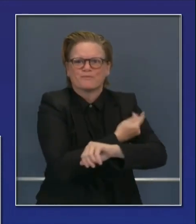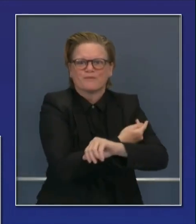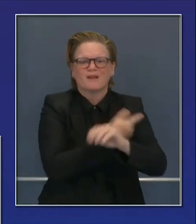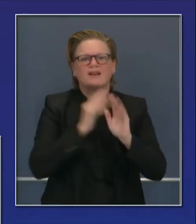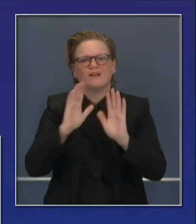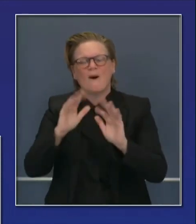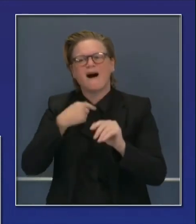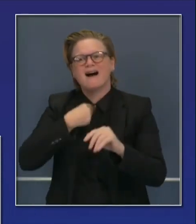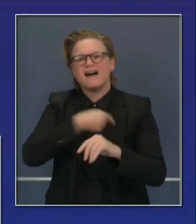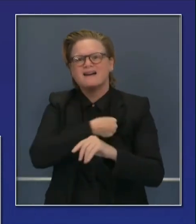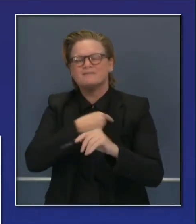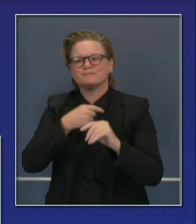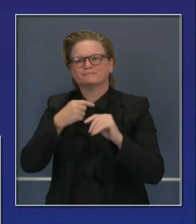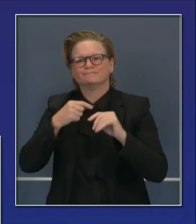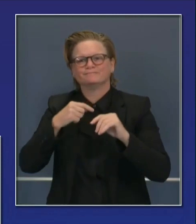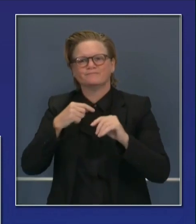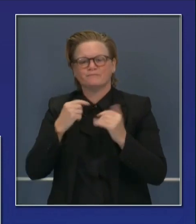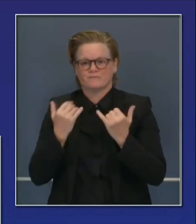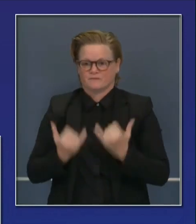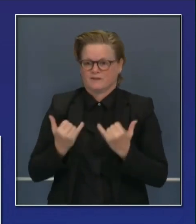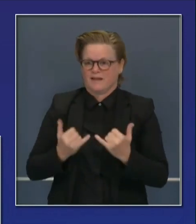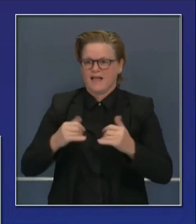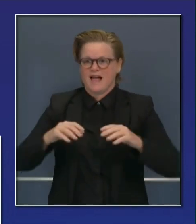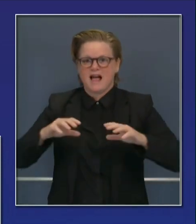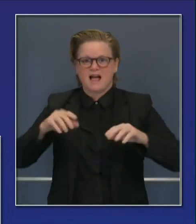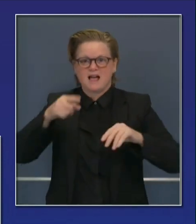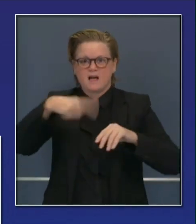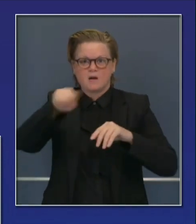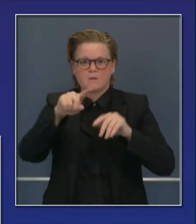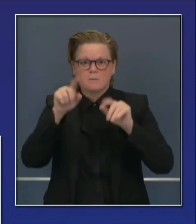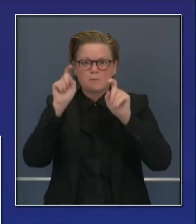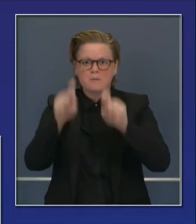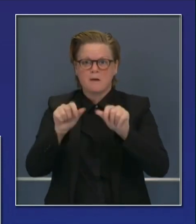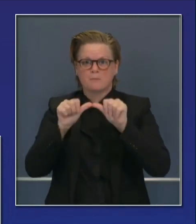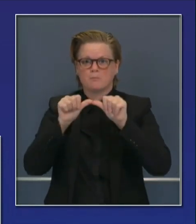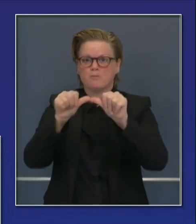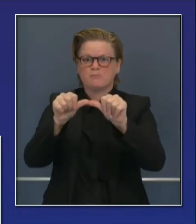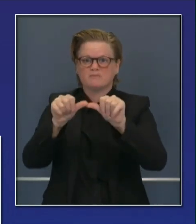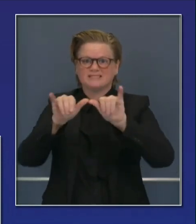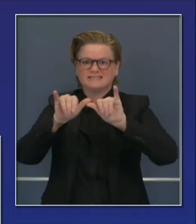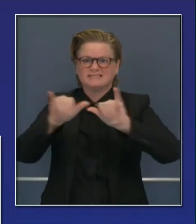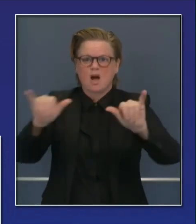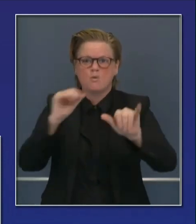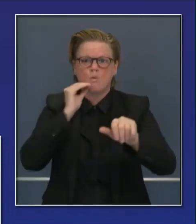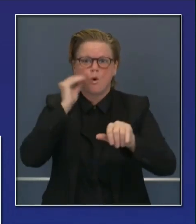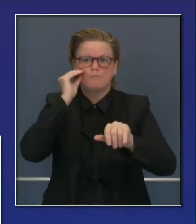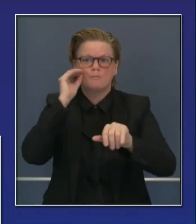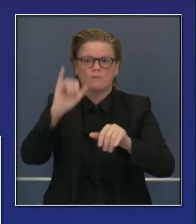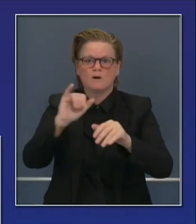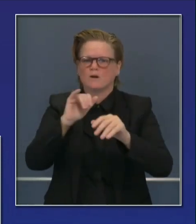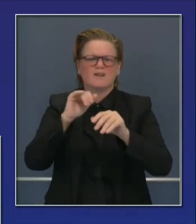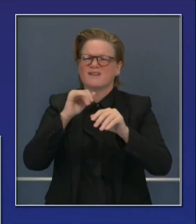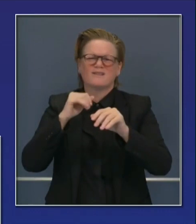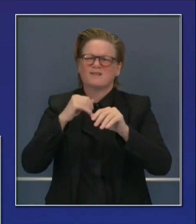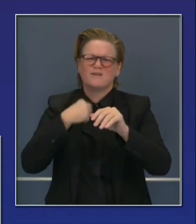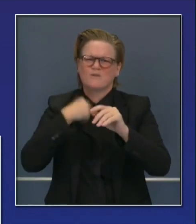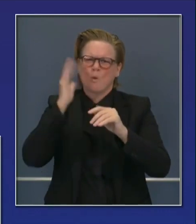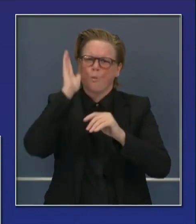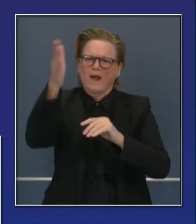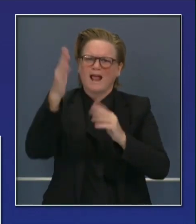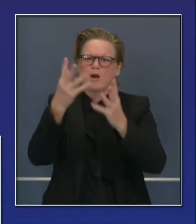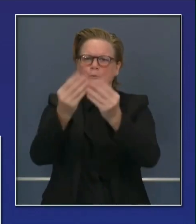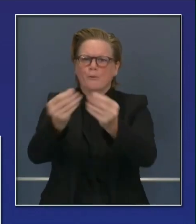once again, but we really all need to step up. We need to meet this moment head on, and we need to do everything we